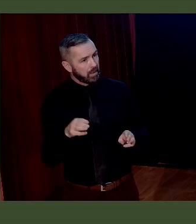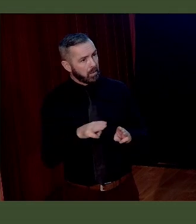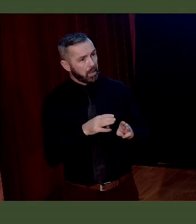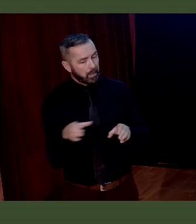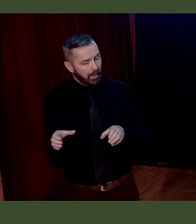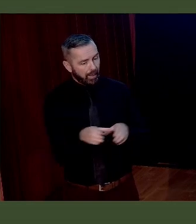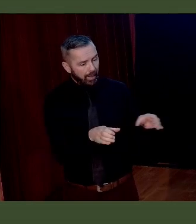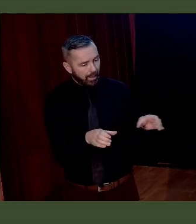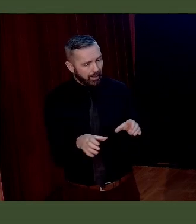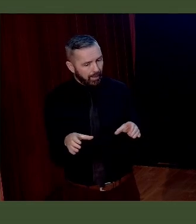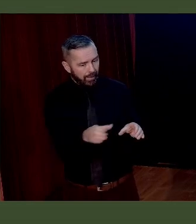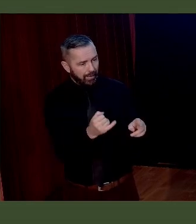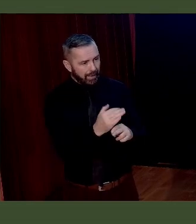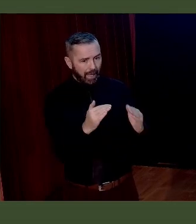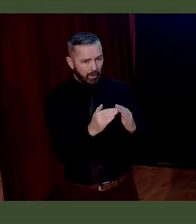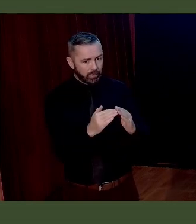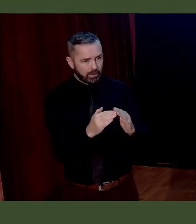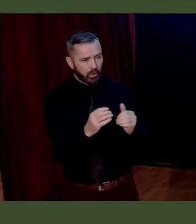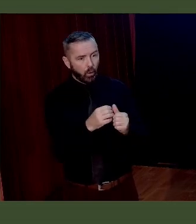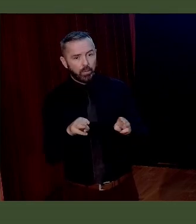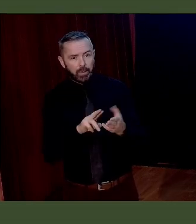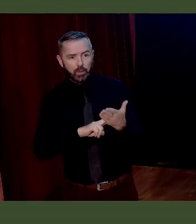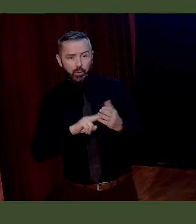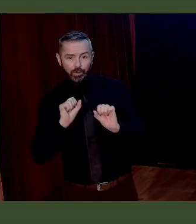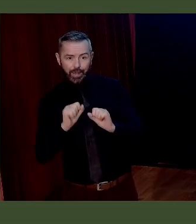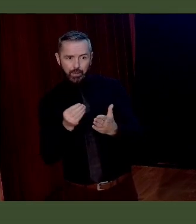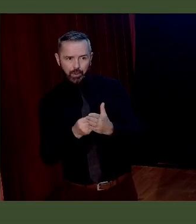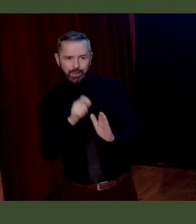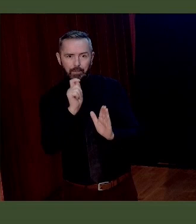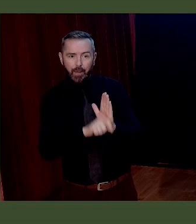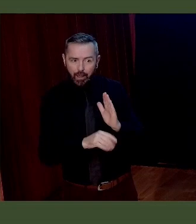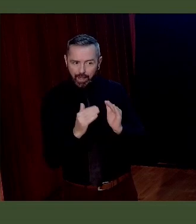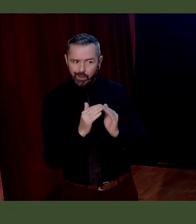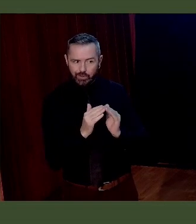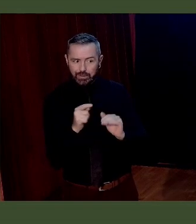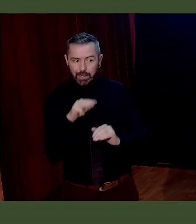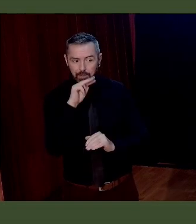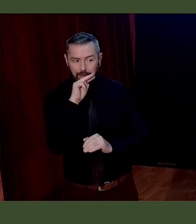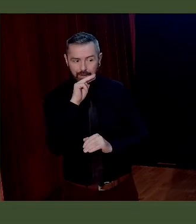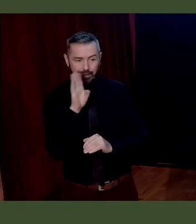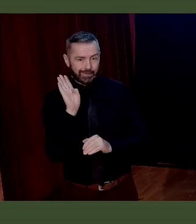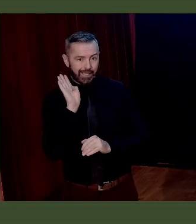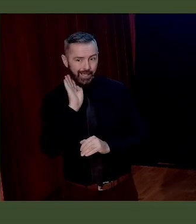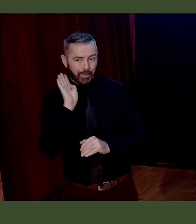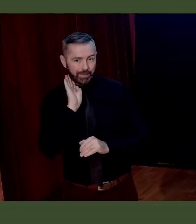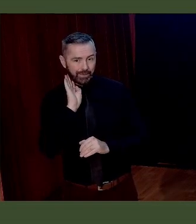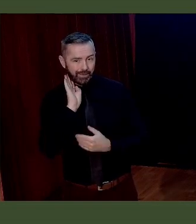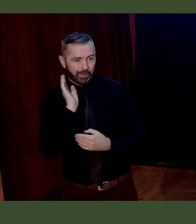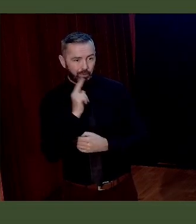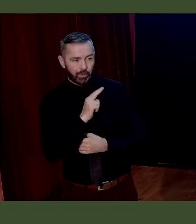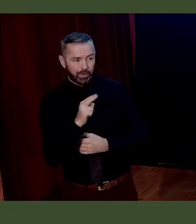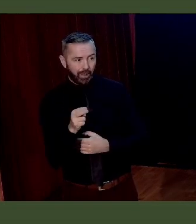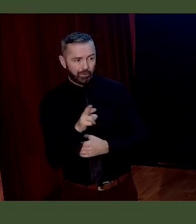housing. We get other people using their savings to buy housing. That means that the tenements won't